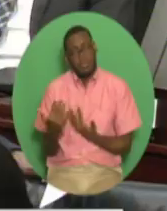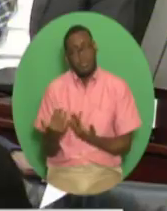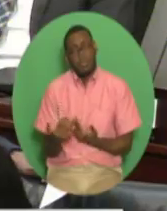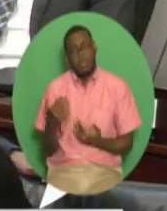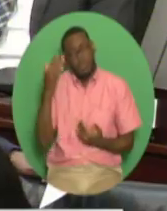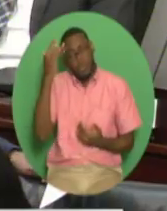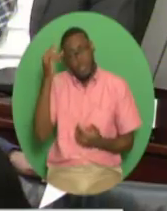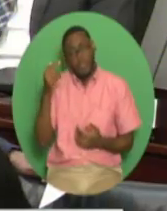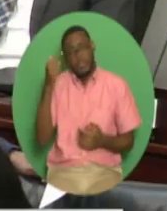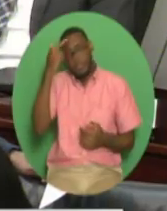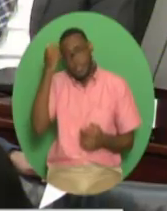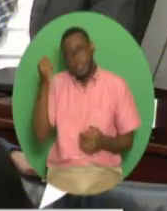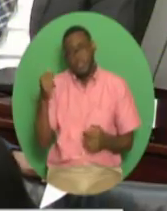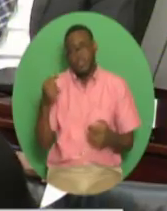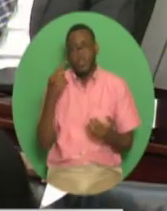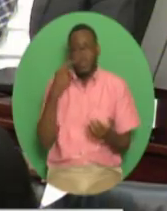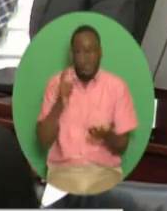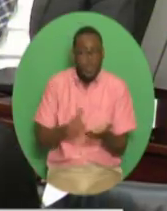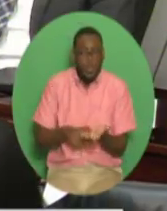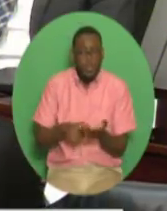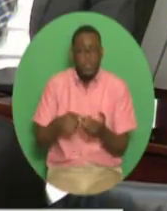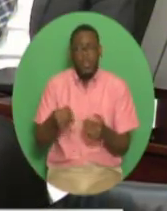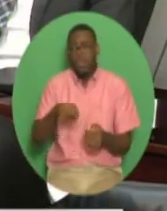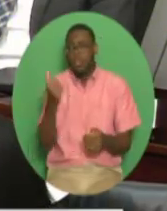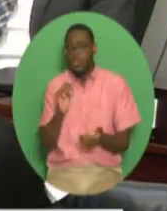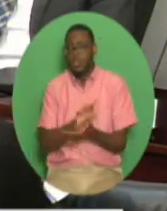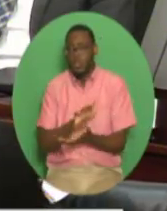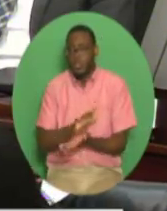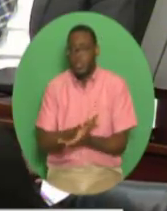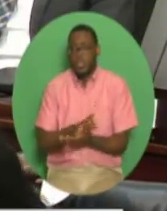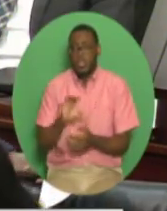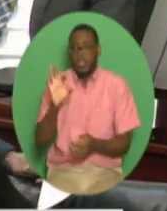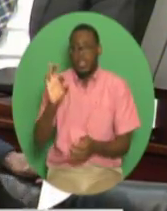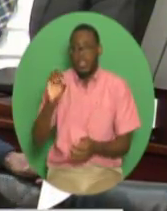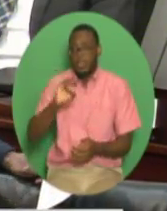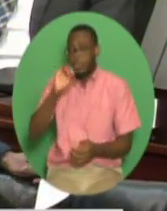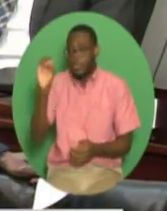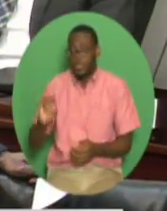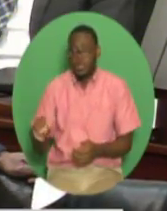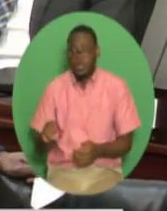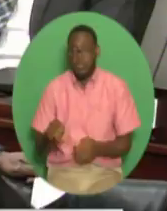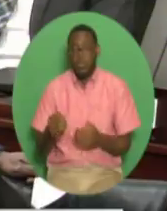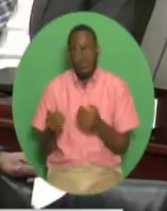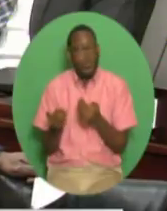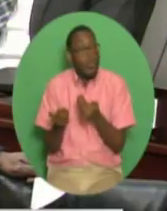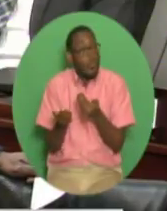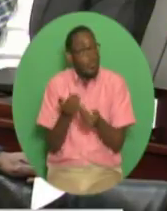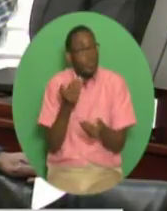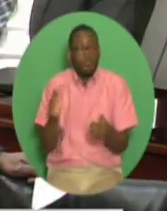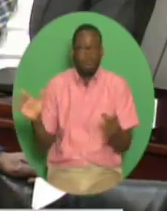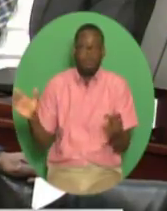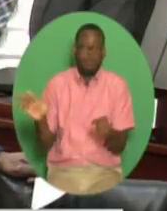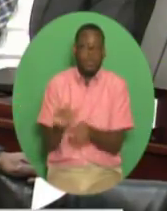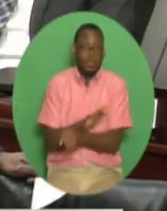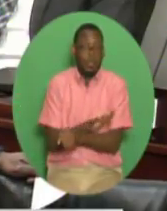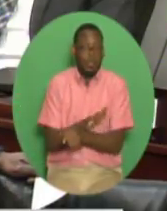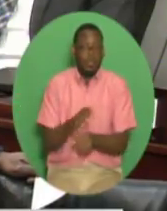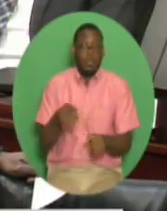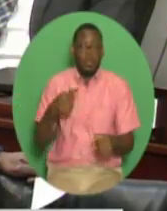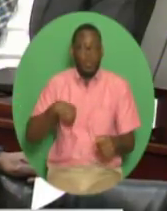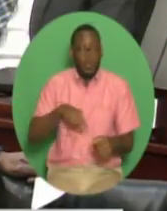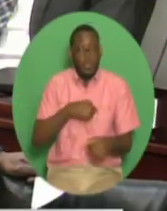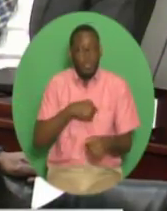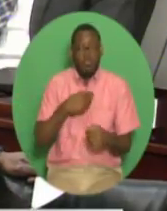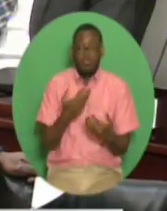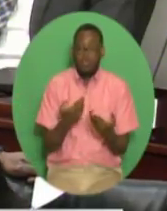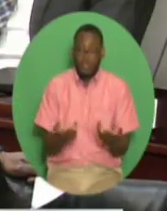have identified a number of schools that are 90% complete, and the resources that we have, we'll